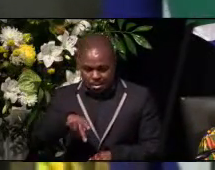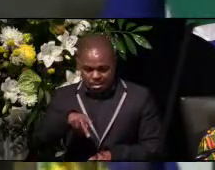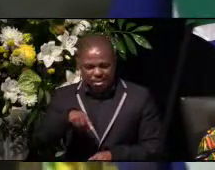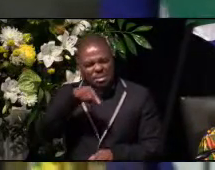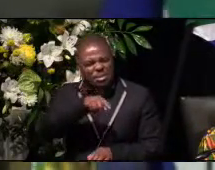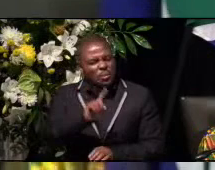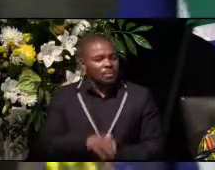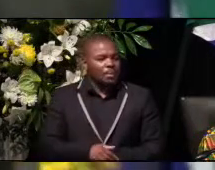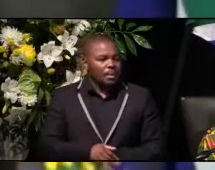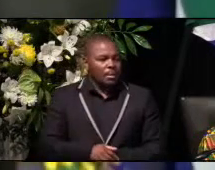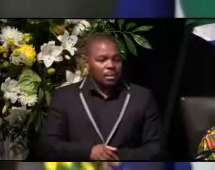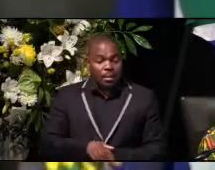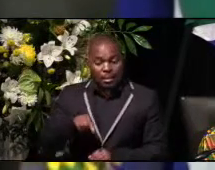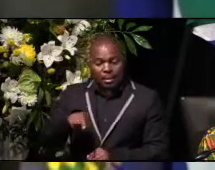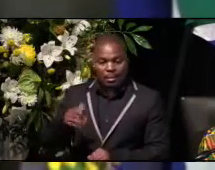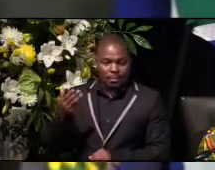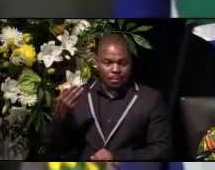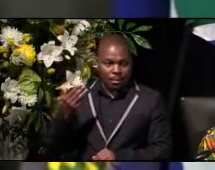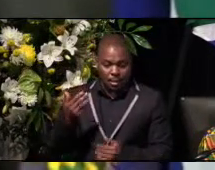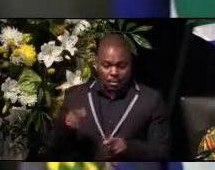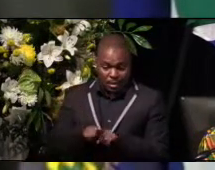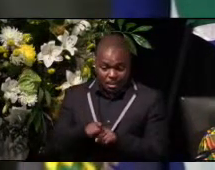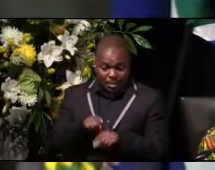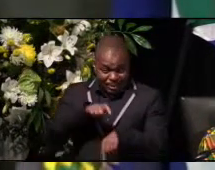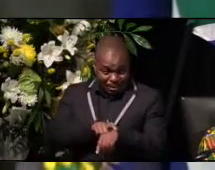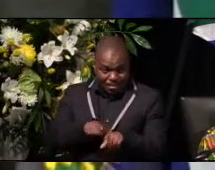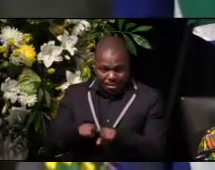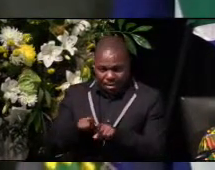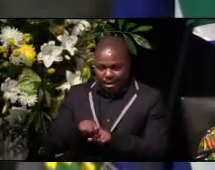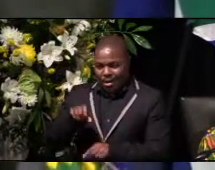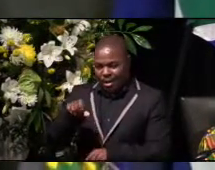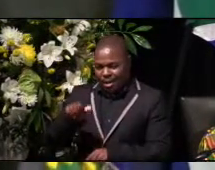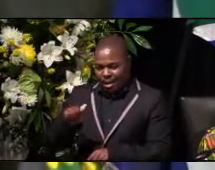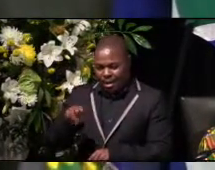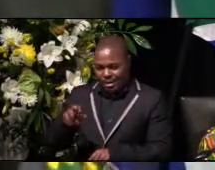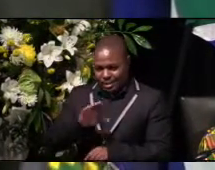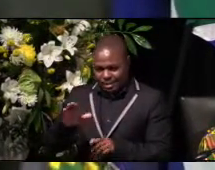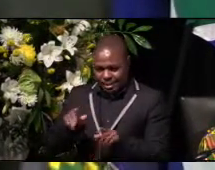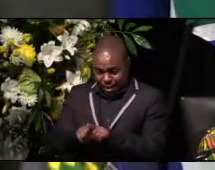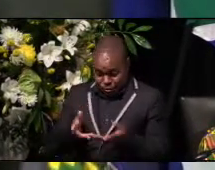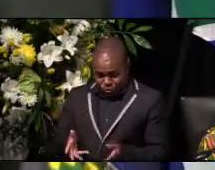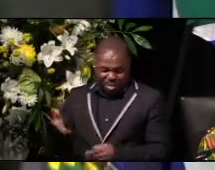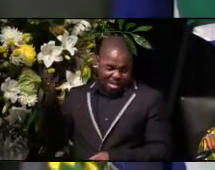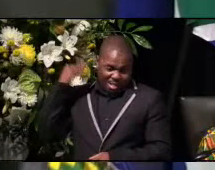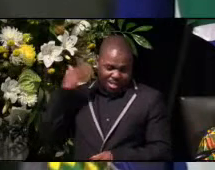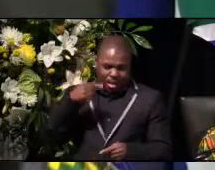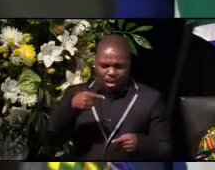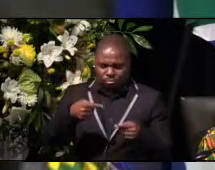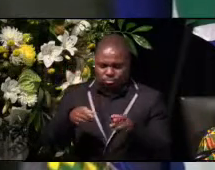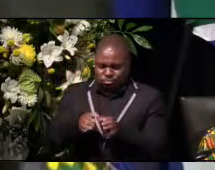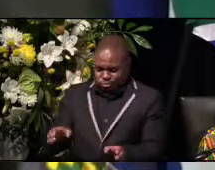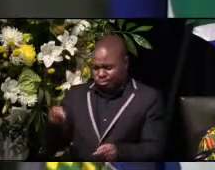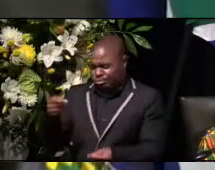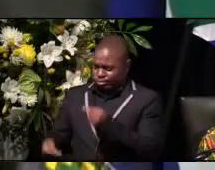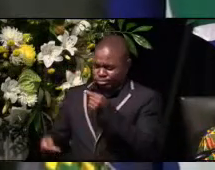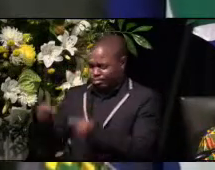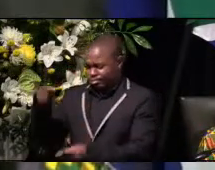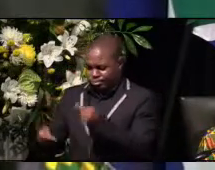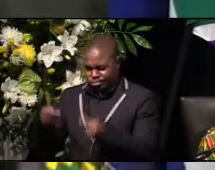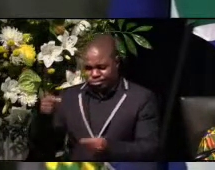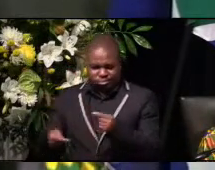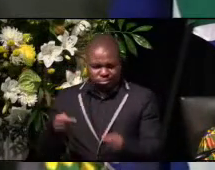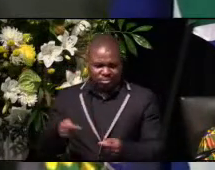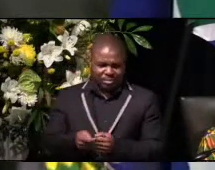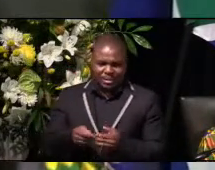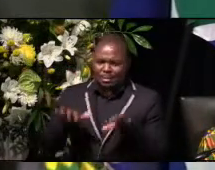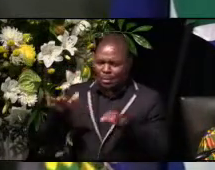of where the ANC is basically today that are factions of infighting of not knowing